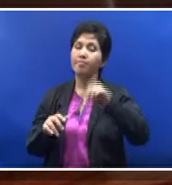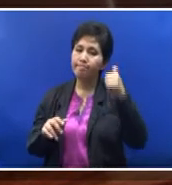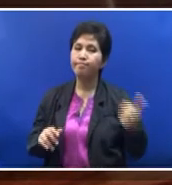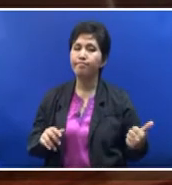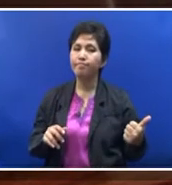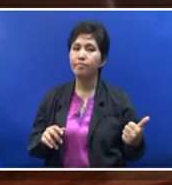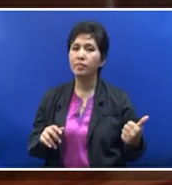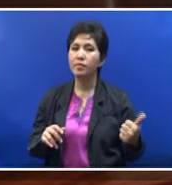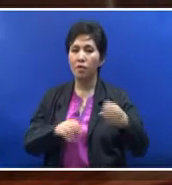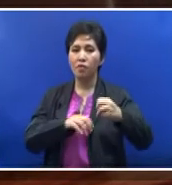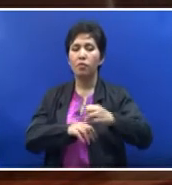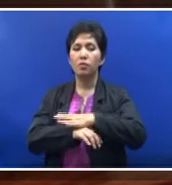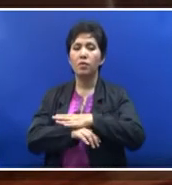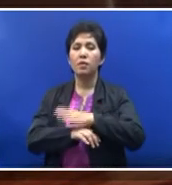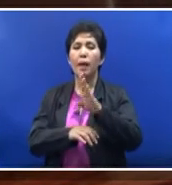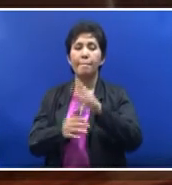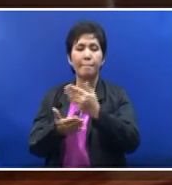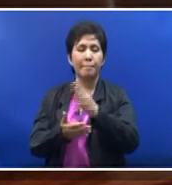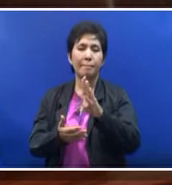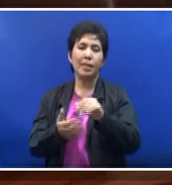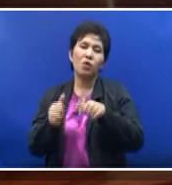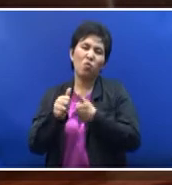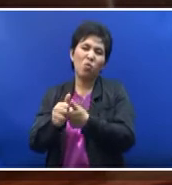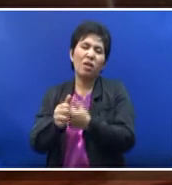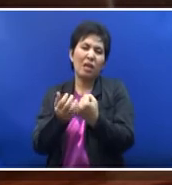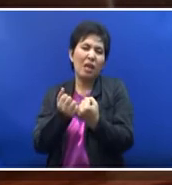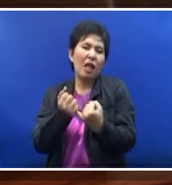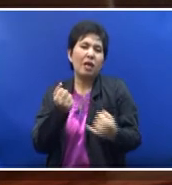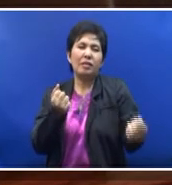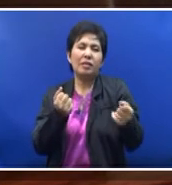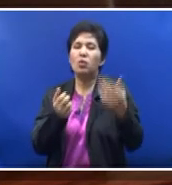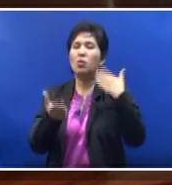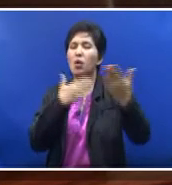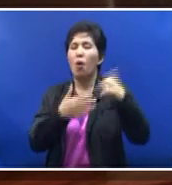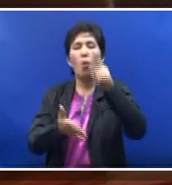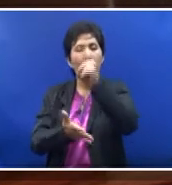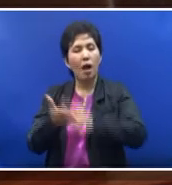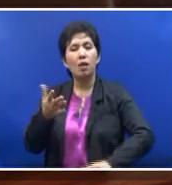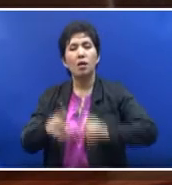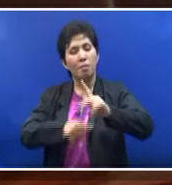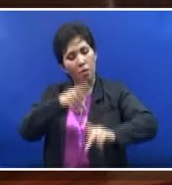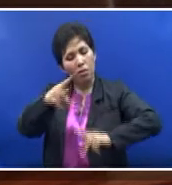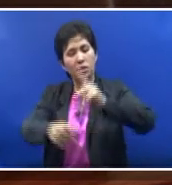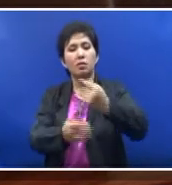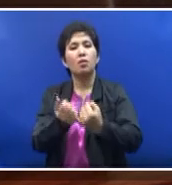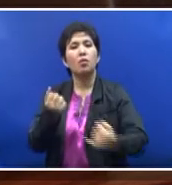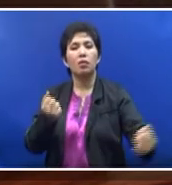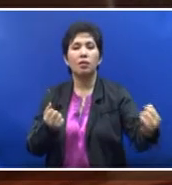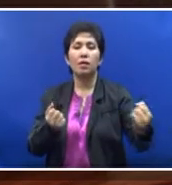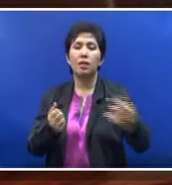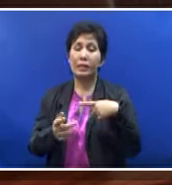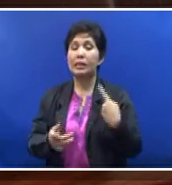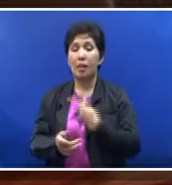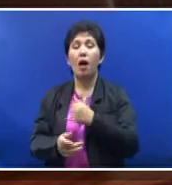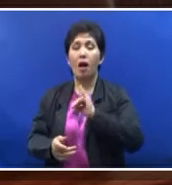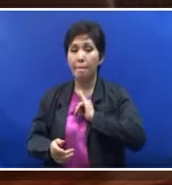points. Influences biological process. What are biological process? Okay, as I